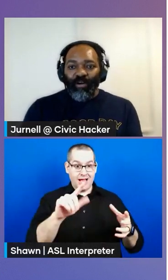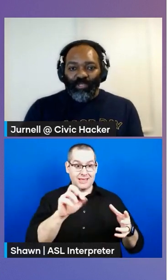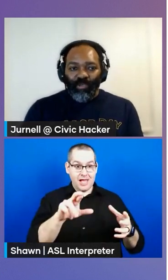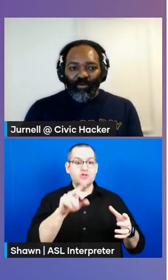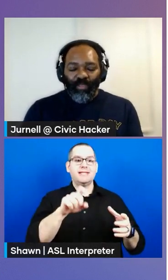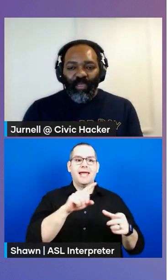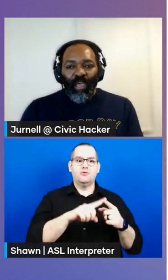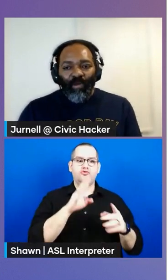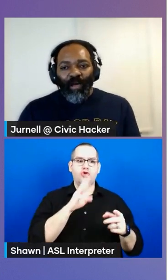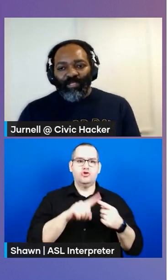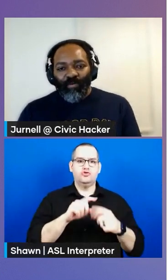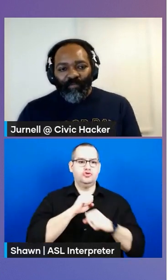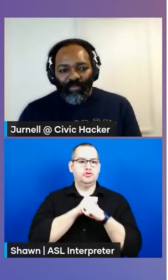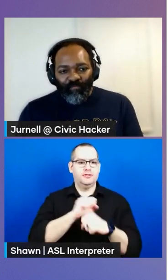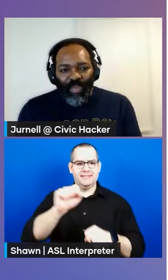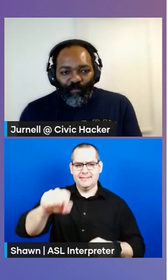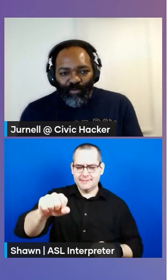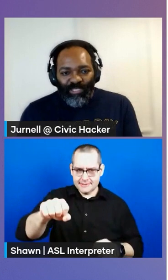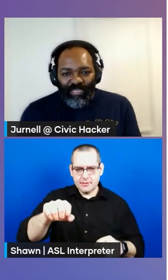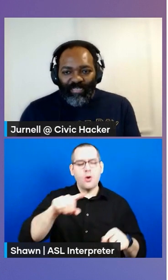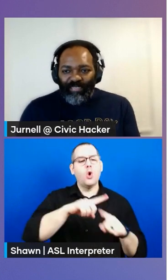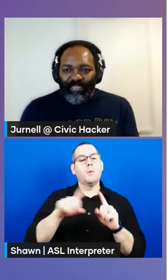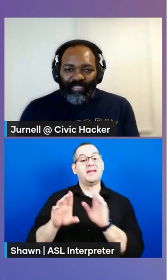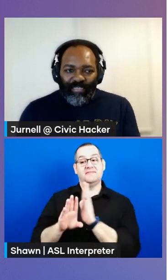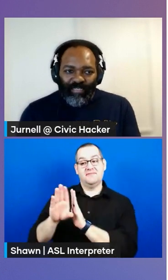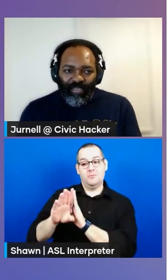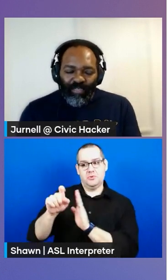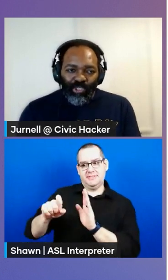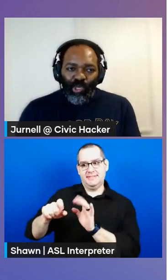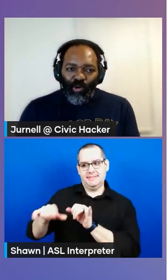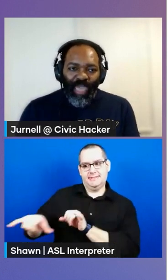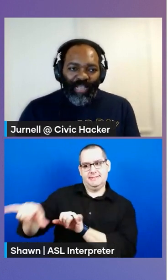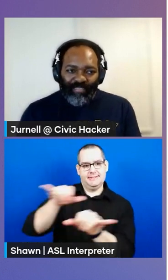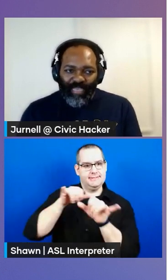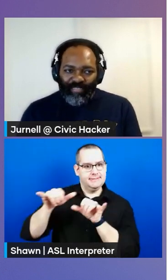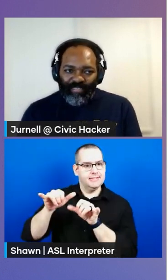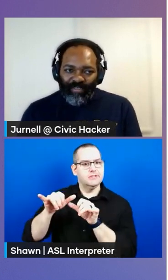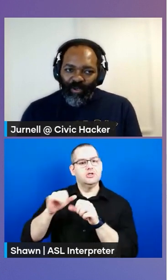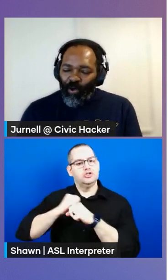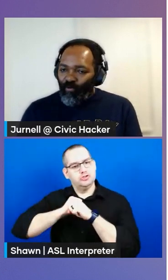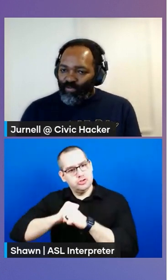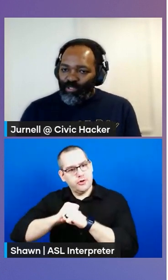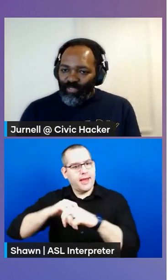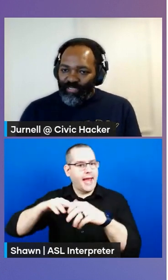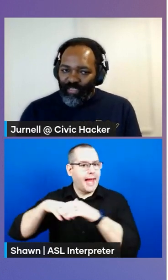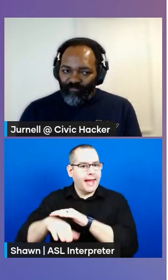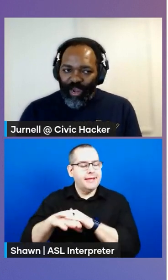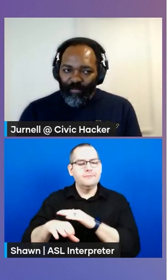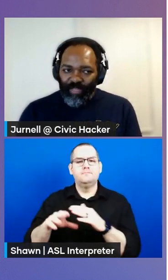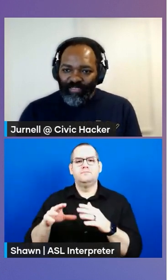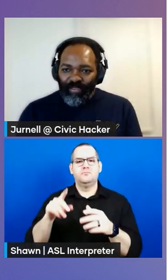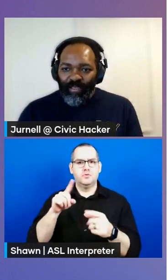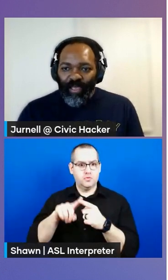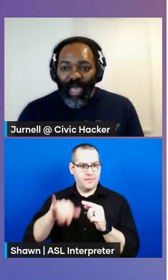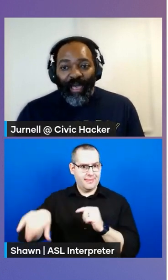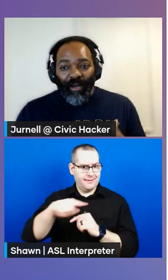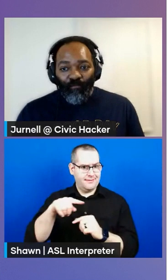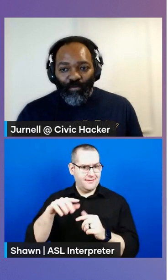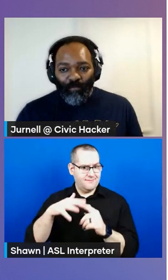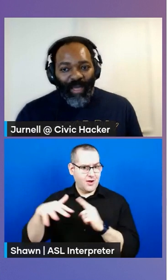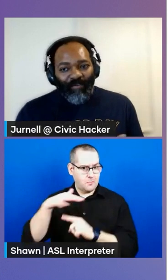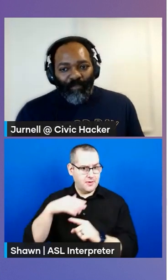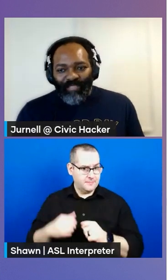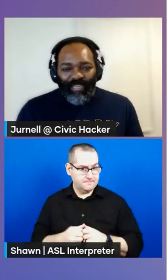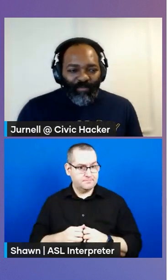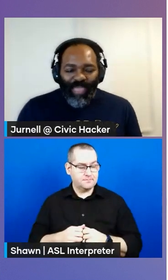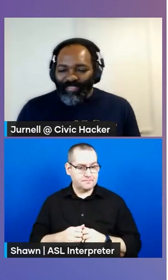be able to talk securely, but also developers need consistent, secure access over to these environments.